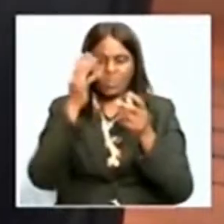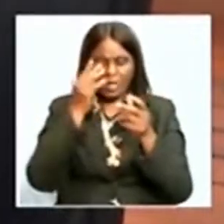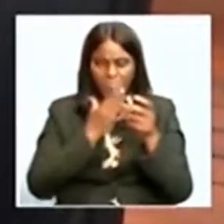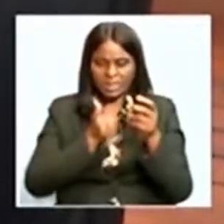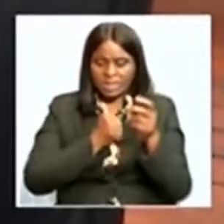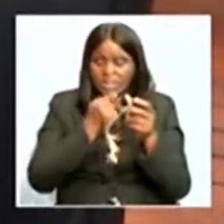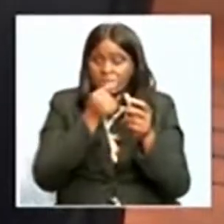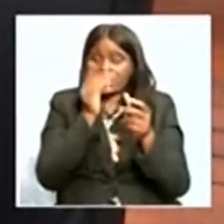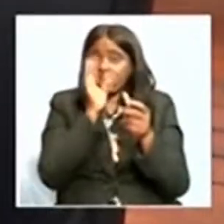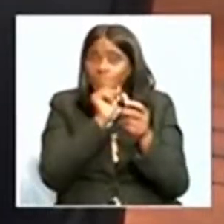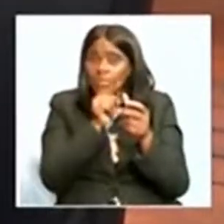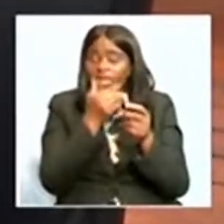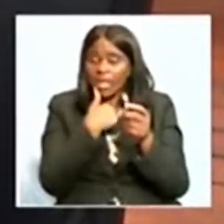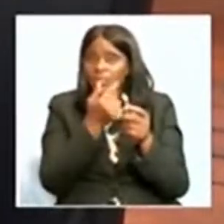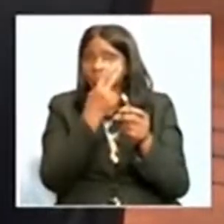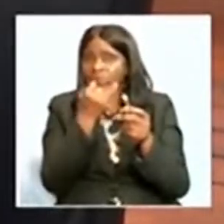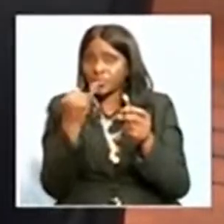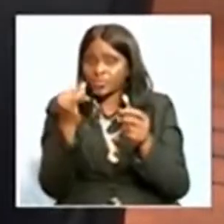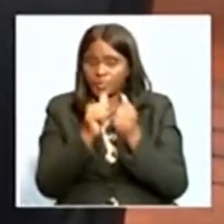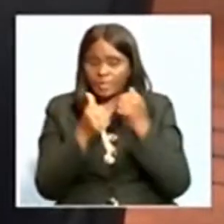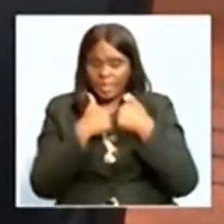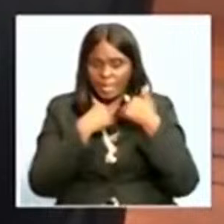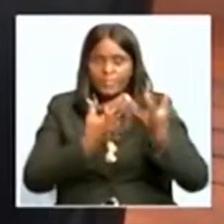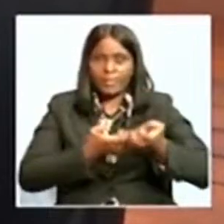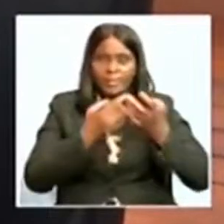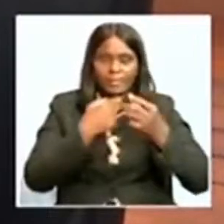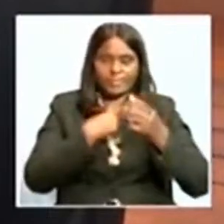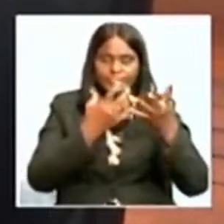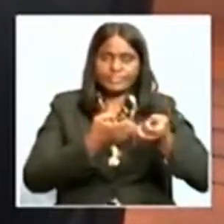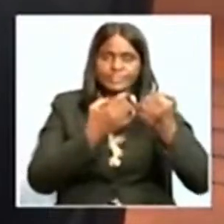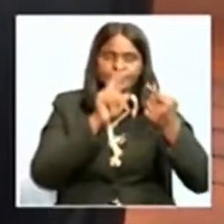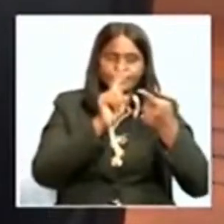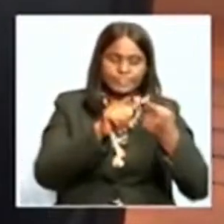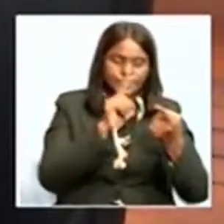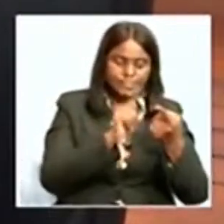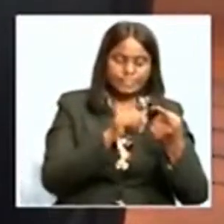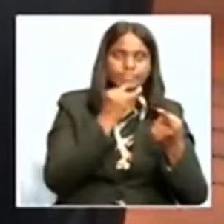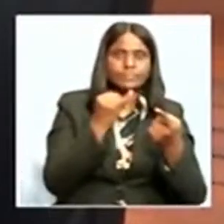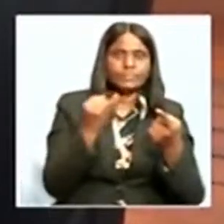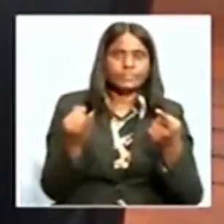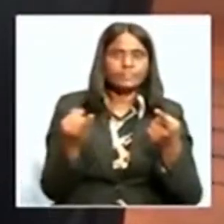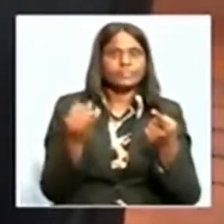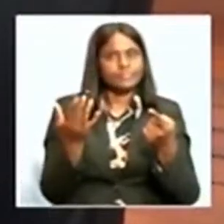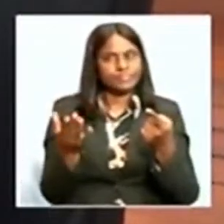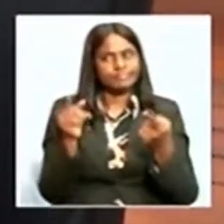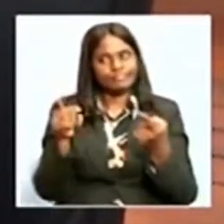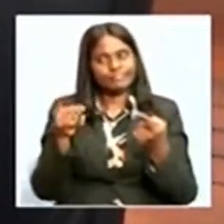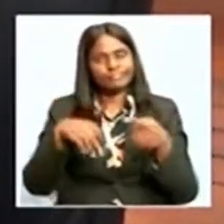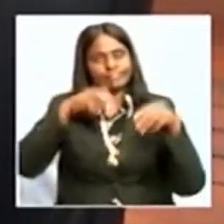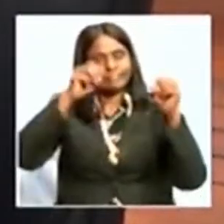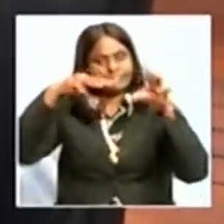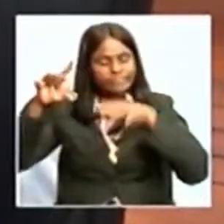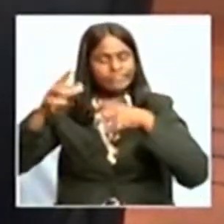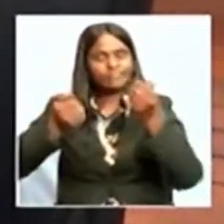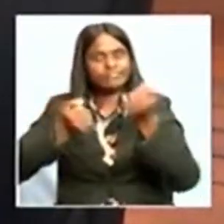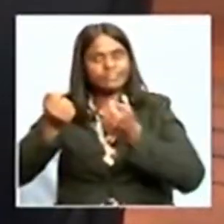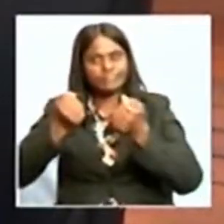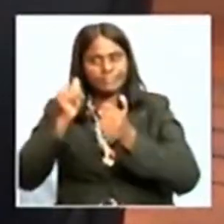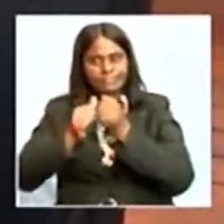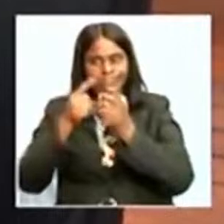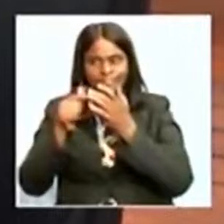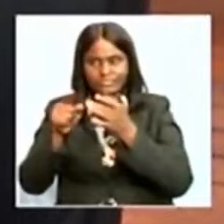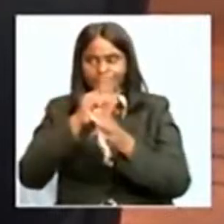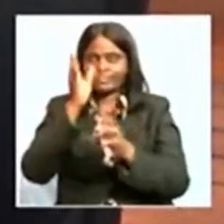was saying there are two issues which I raised. I raised one issue on the electric vehicles, which